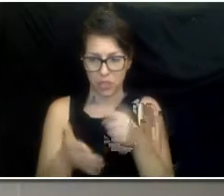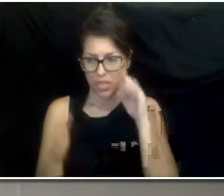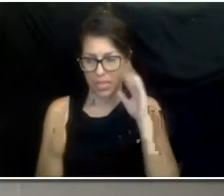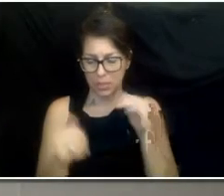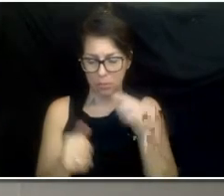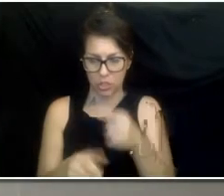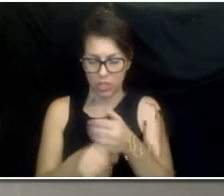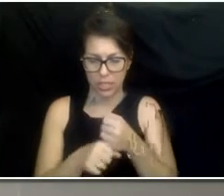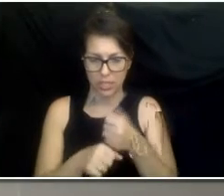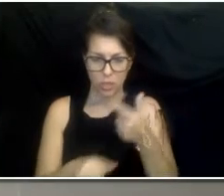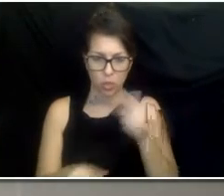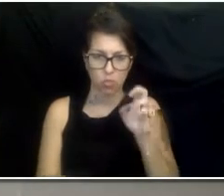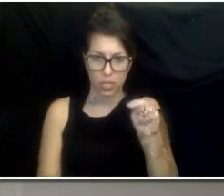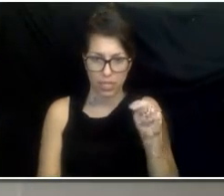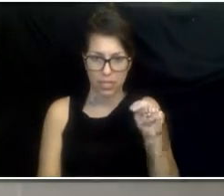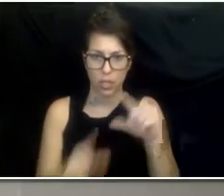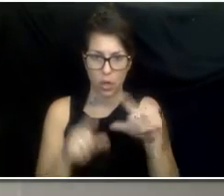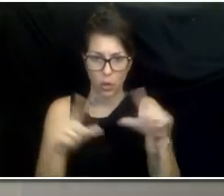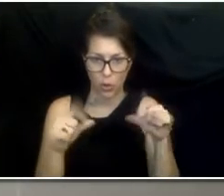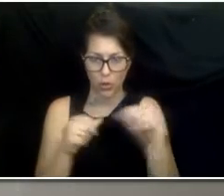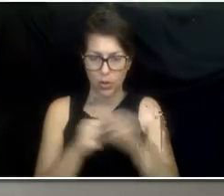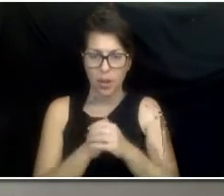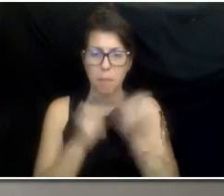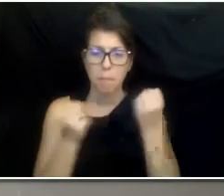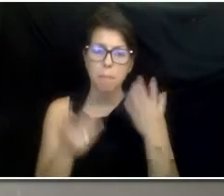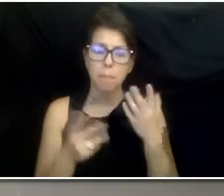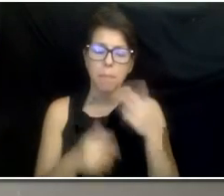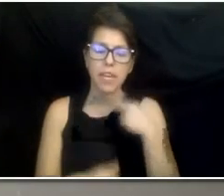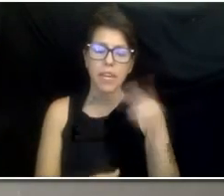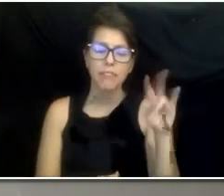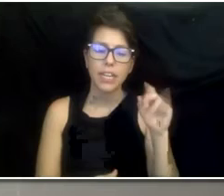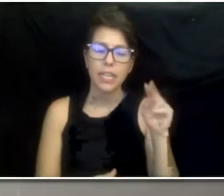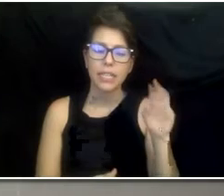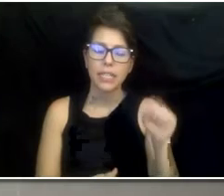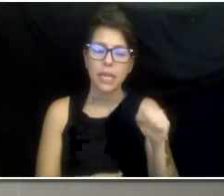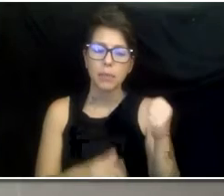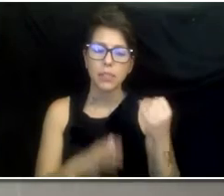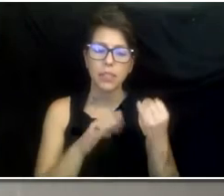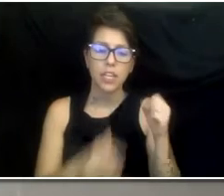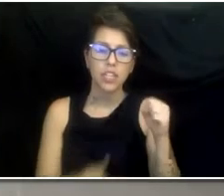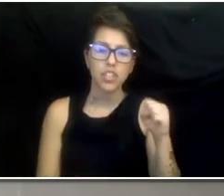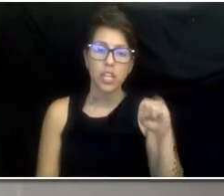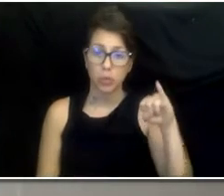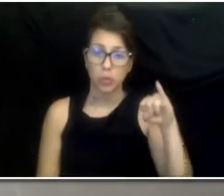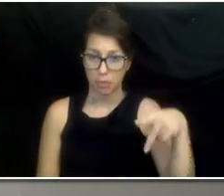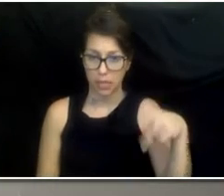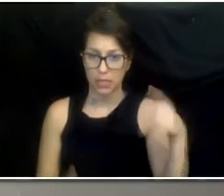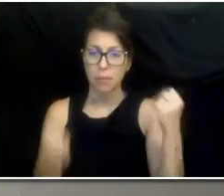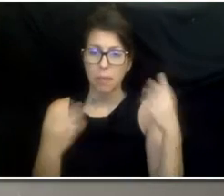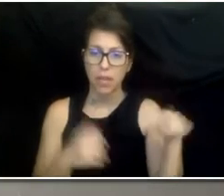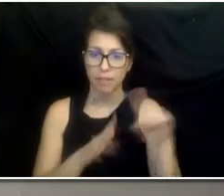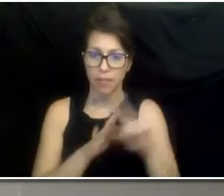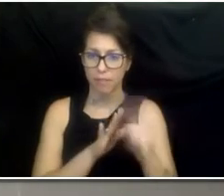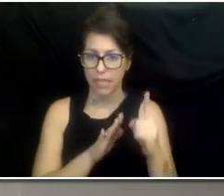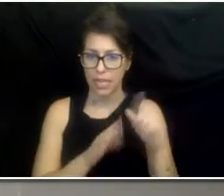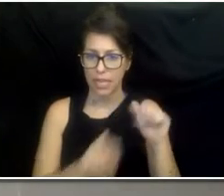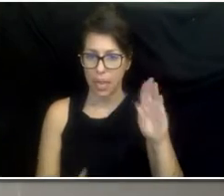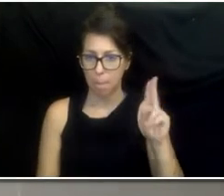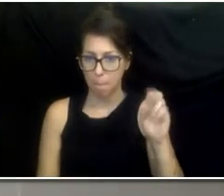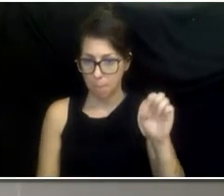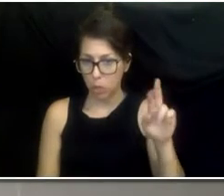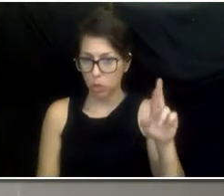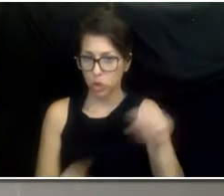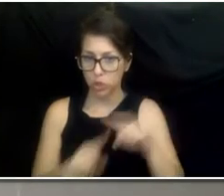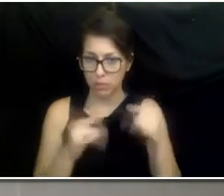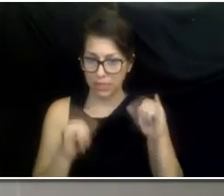who was Sheltering in place only to be AA Ed by her husband in the hallway in front of their seven-year-old daughter who tried to intervene that